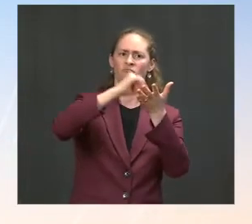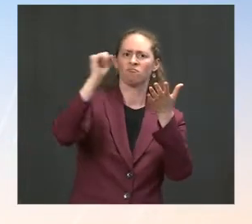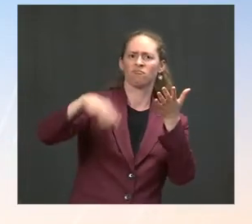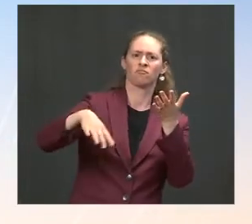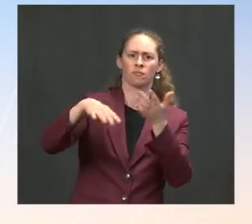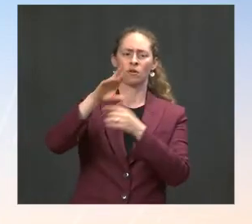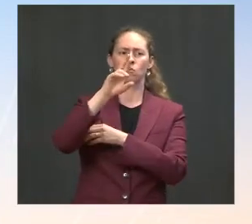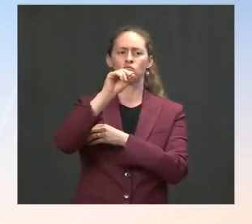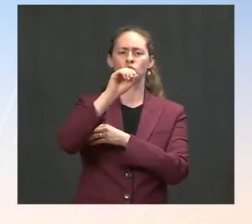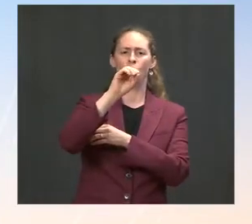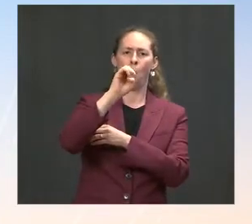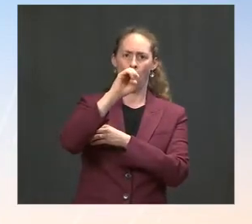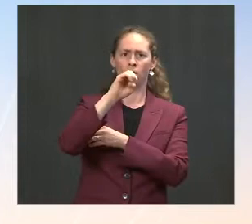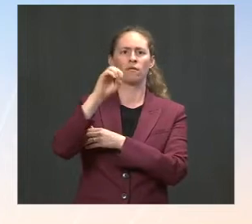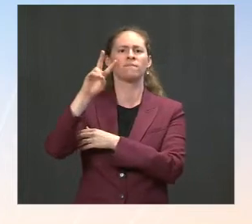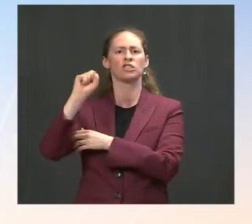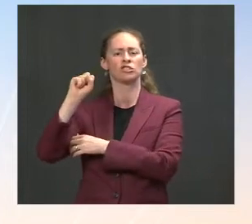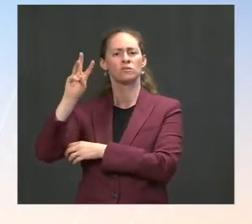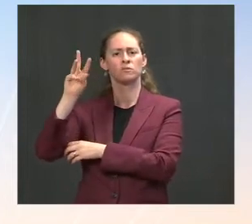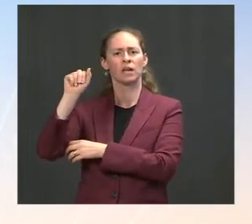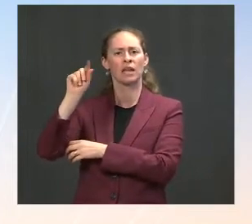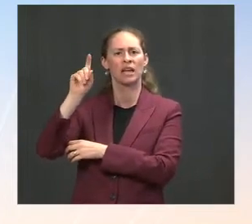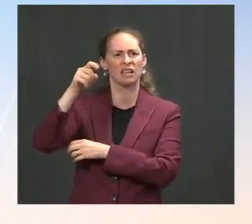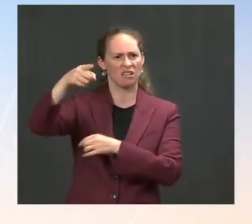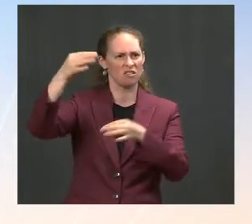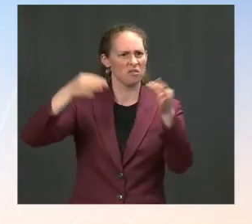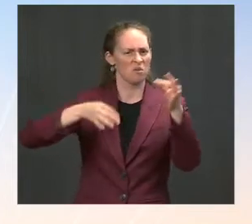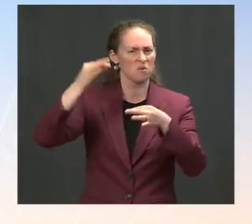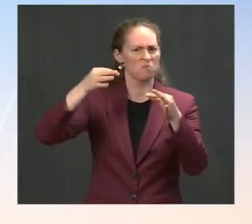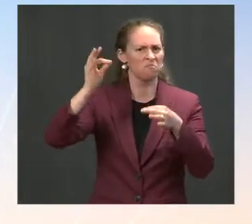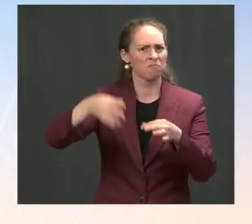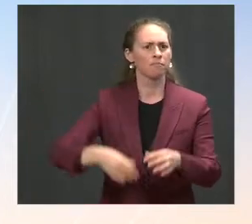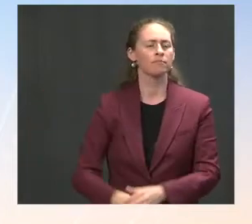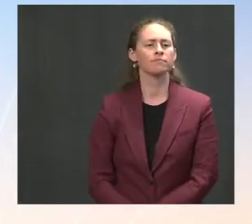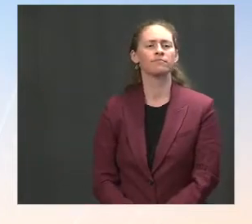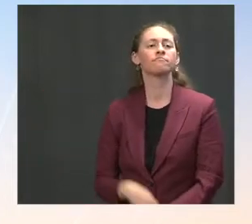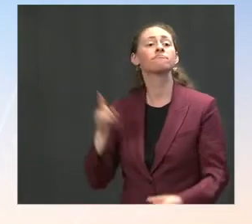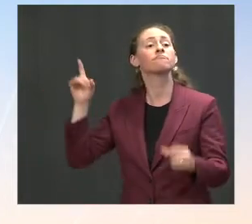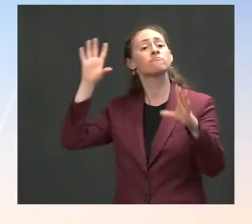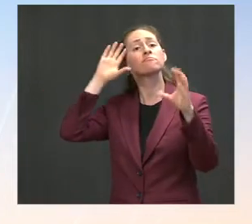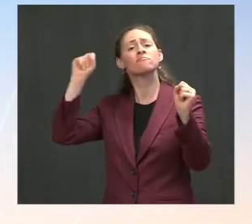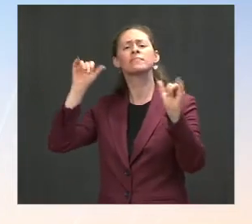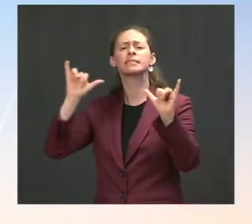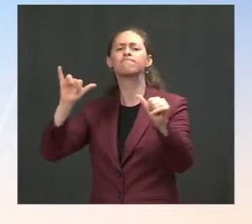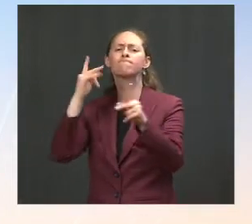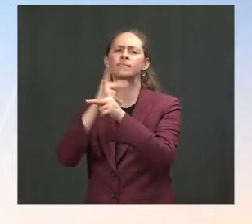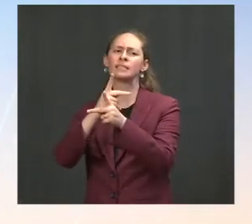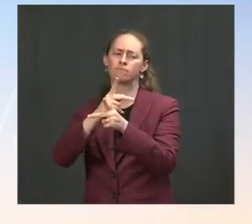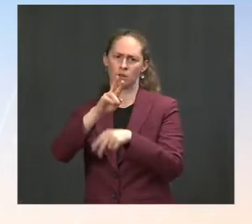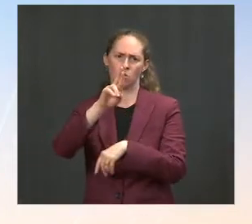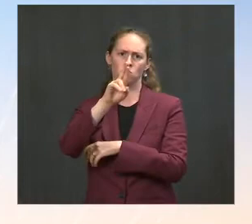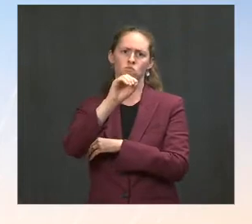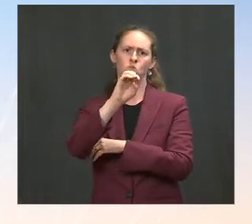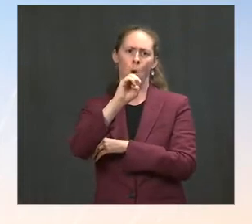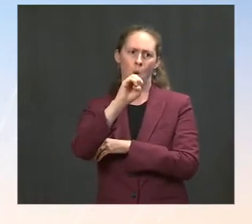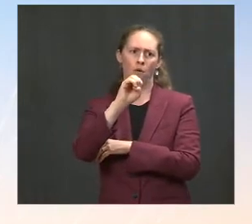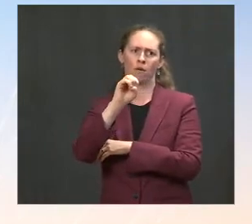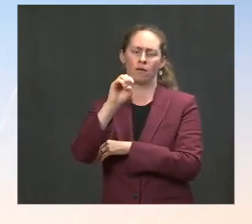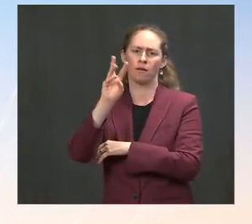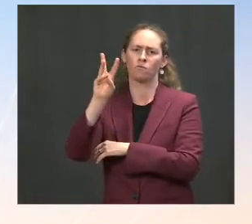are supporters, the president is a supporter of preserving Roe v. Wade. That is our position. In terms of a